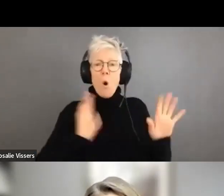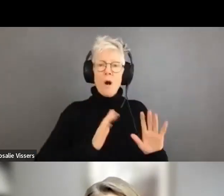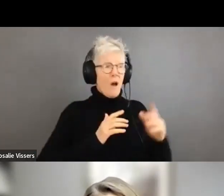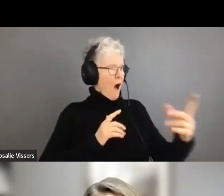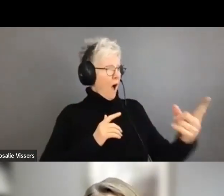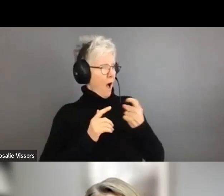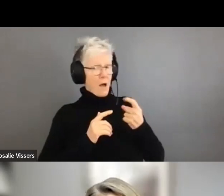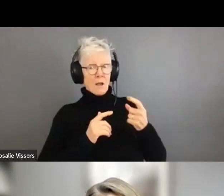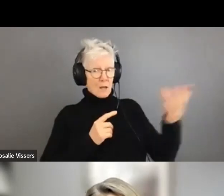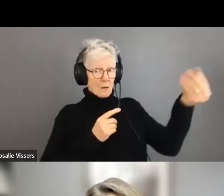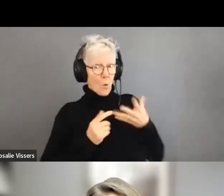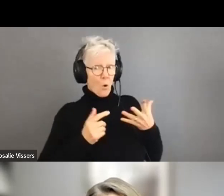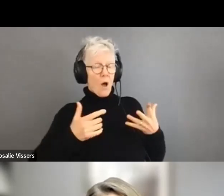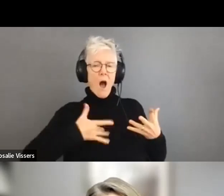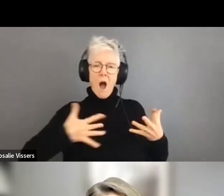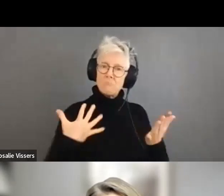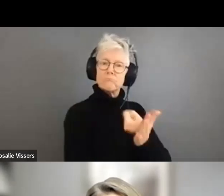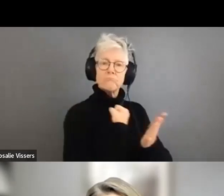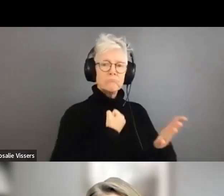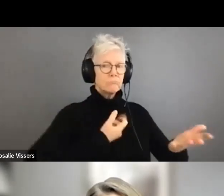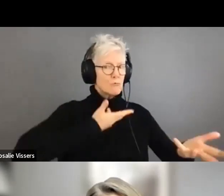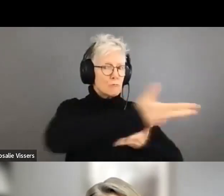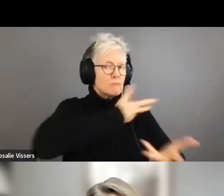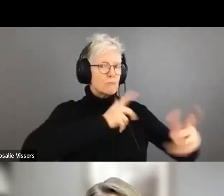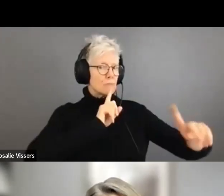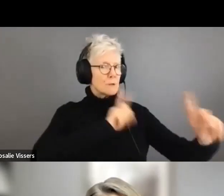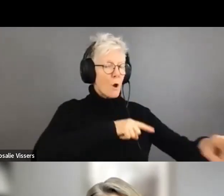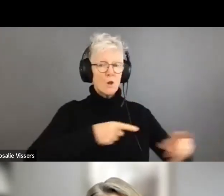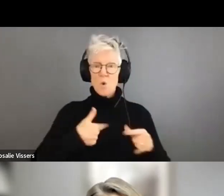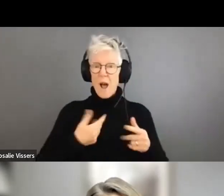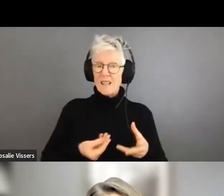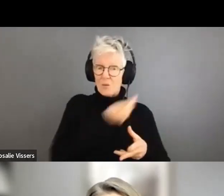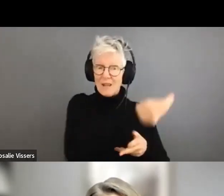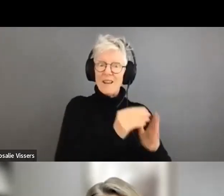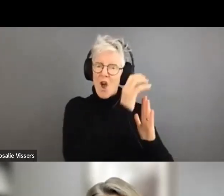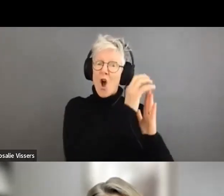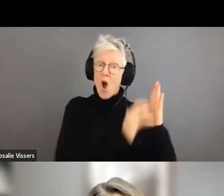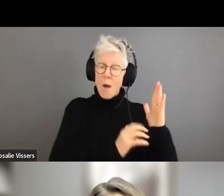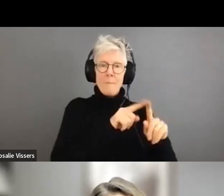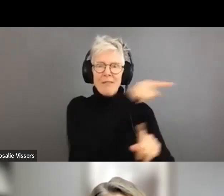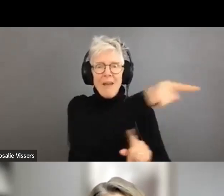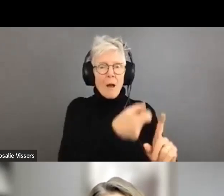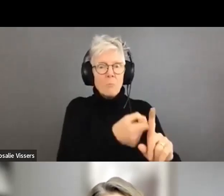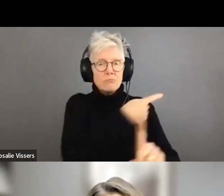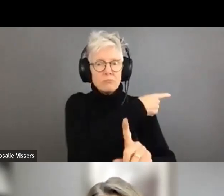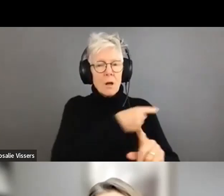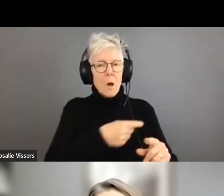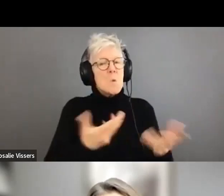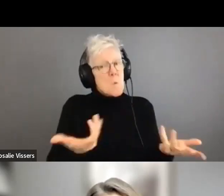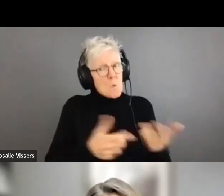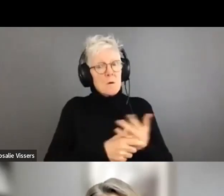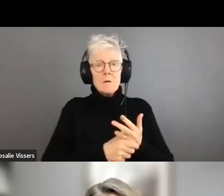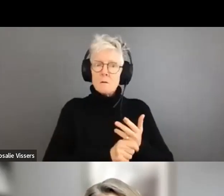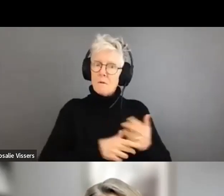So you give them a script, say, hey, we're gonna pretty much stay the script, but if an interesting conversation piece